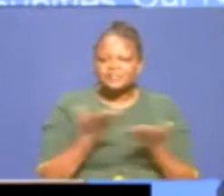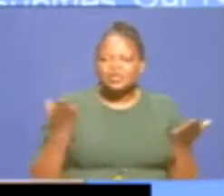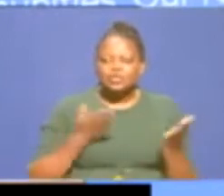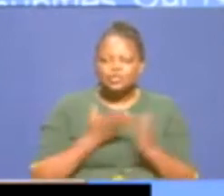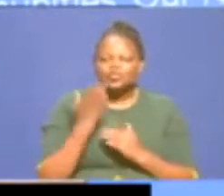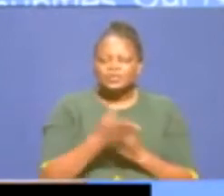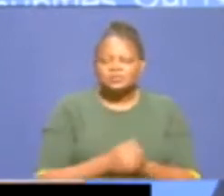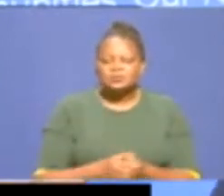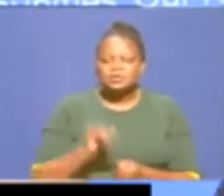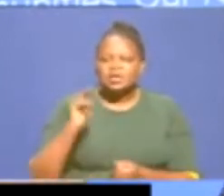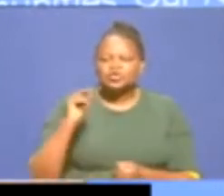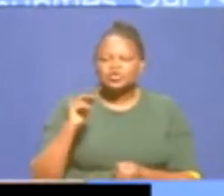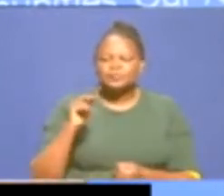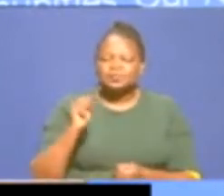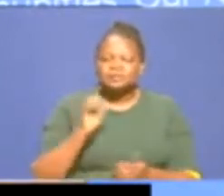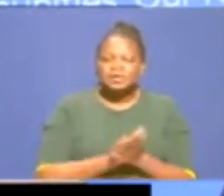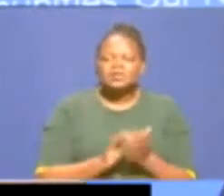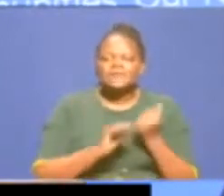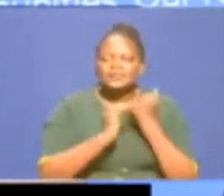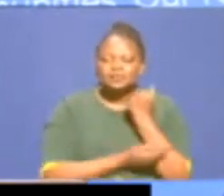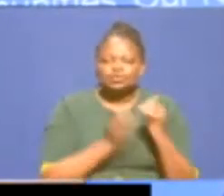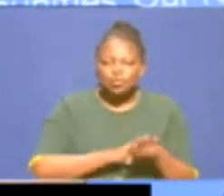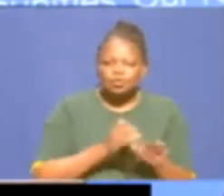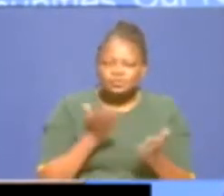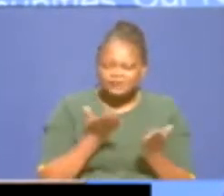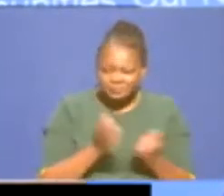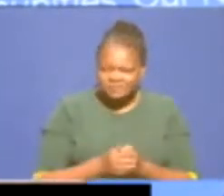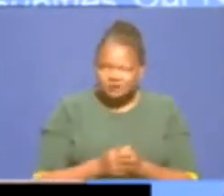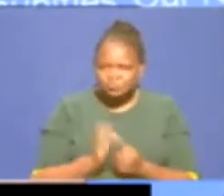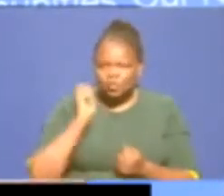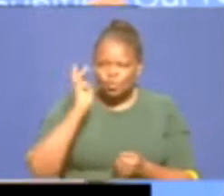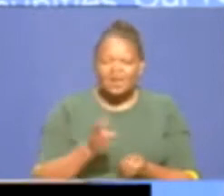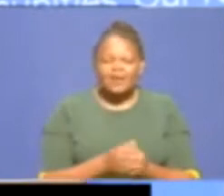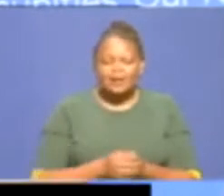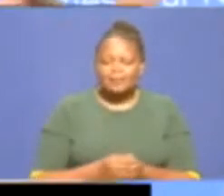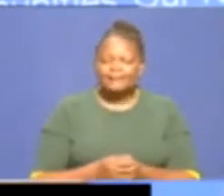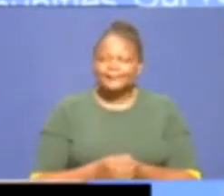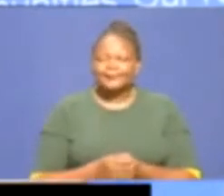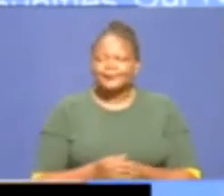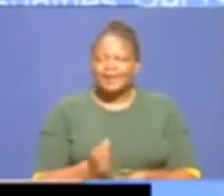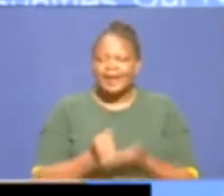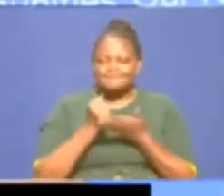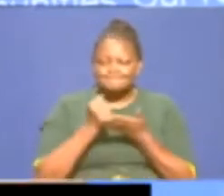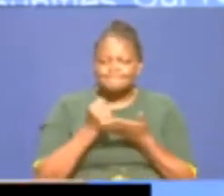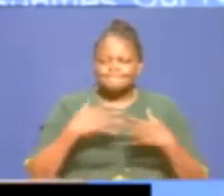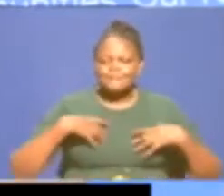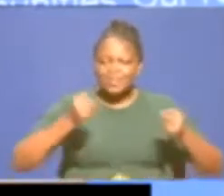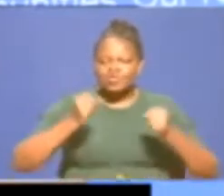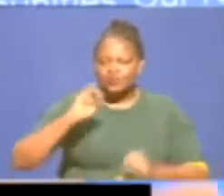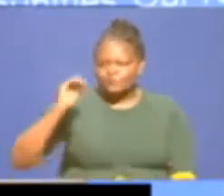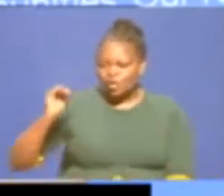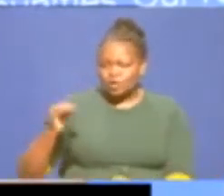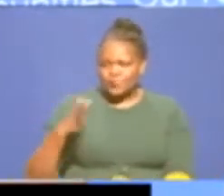and maternity good services will translate to the larger health of our county and the